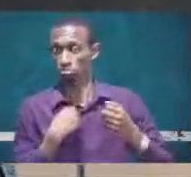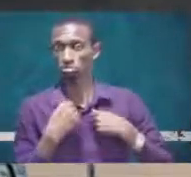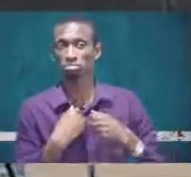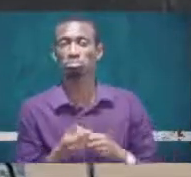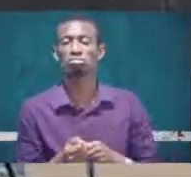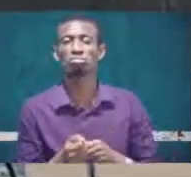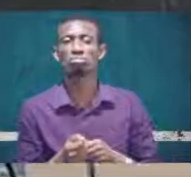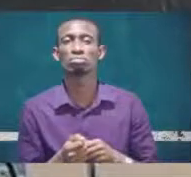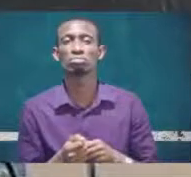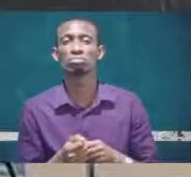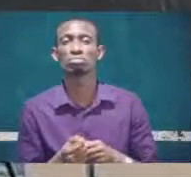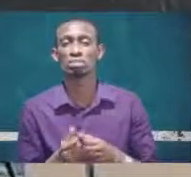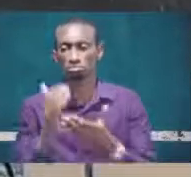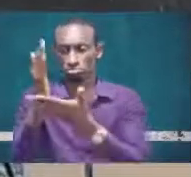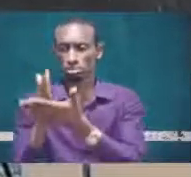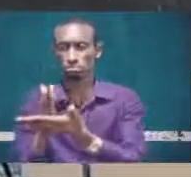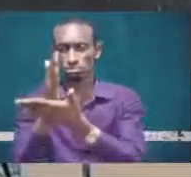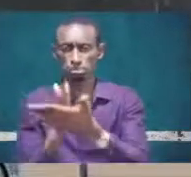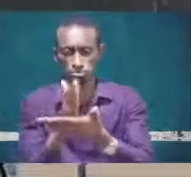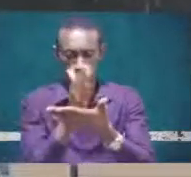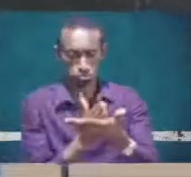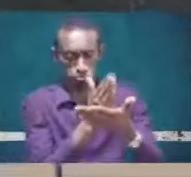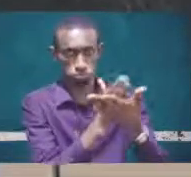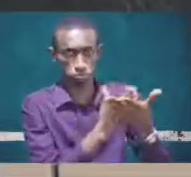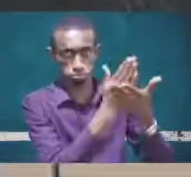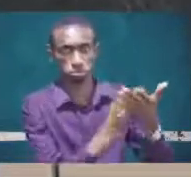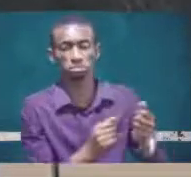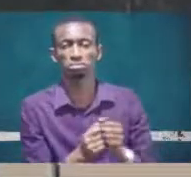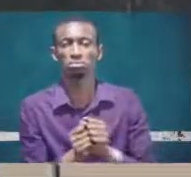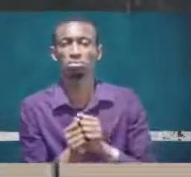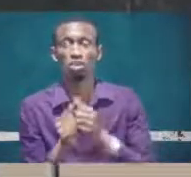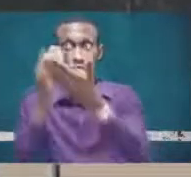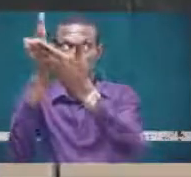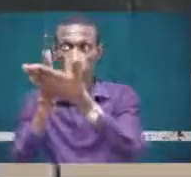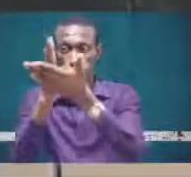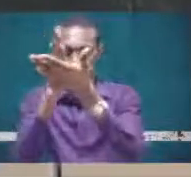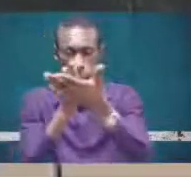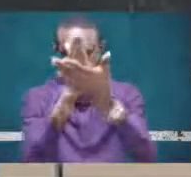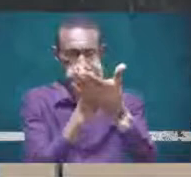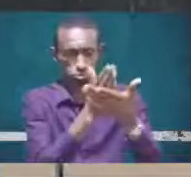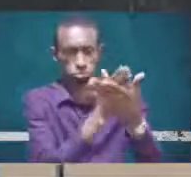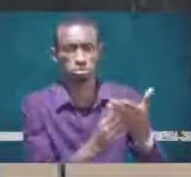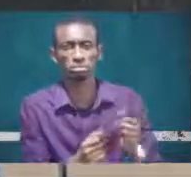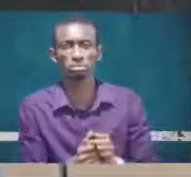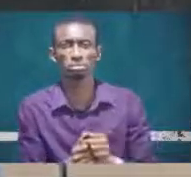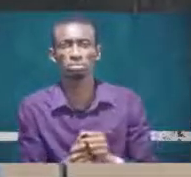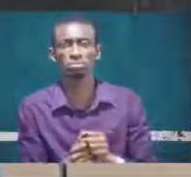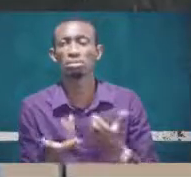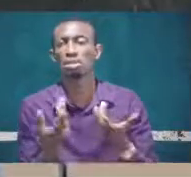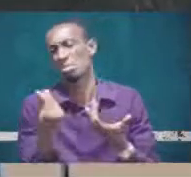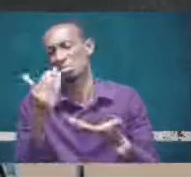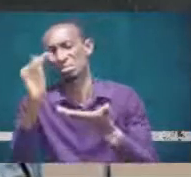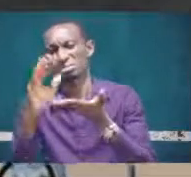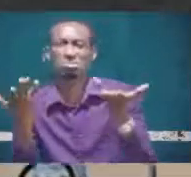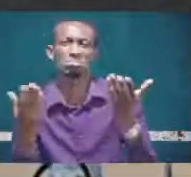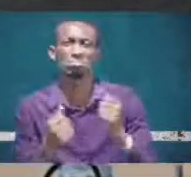currency is divided into smaller denominations. Into smaller denominations. Denominations. The